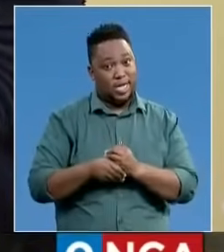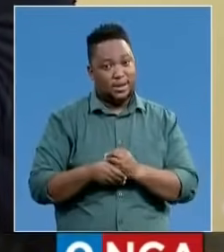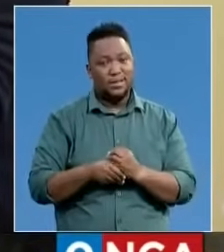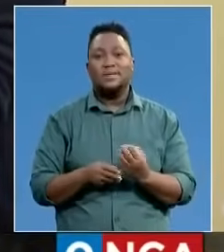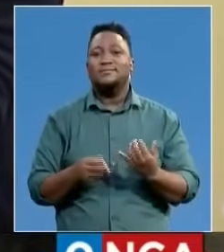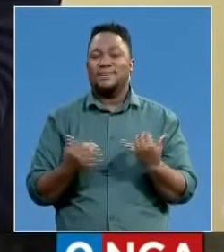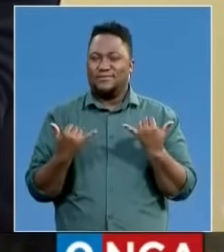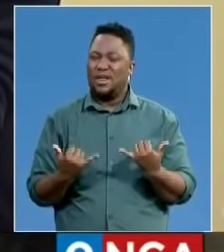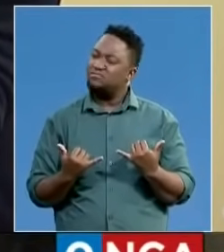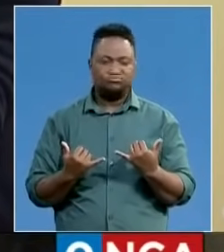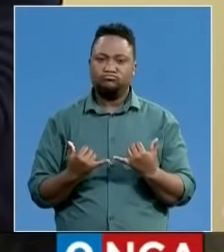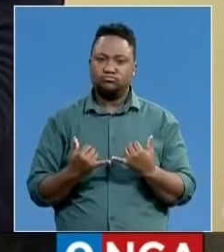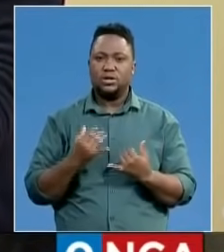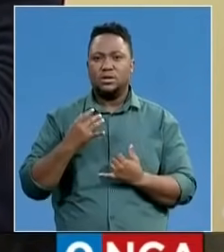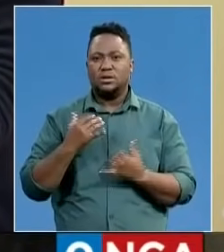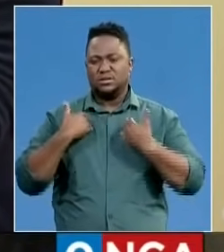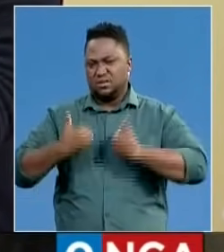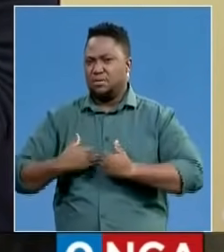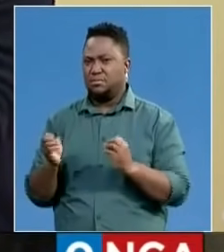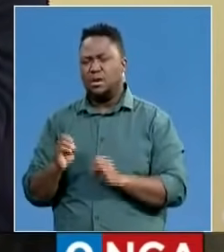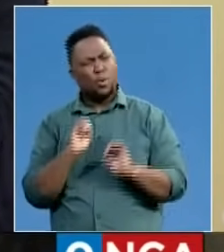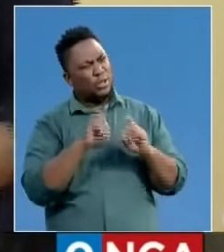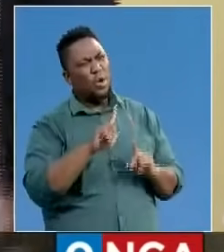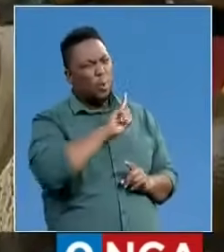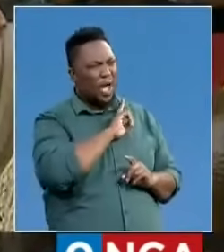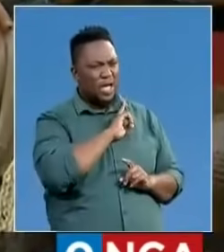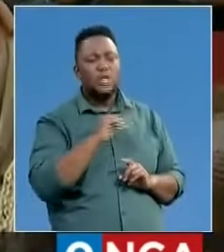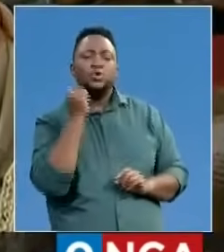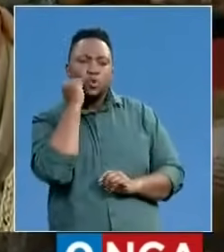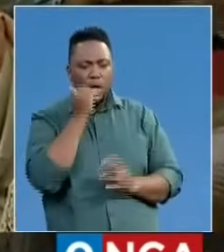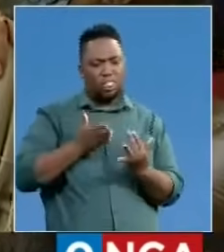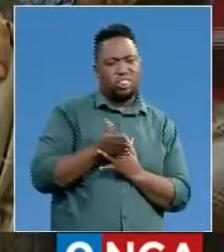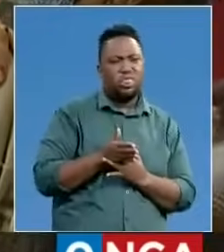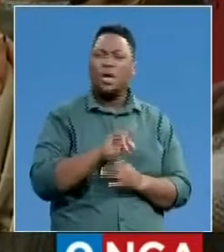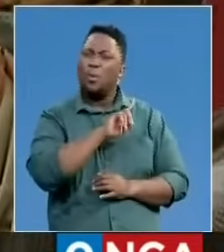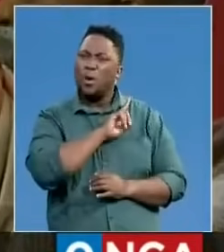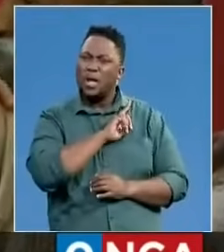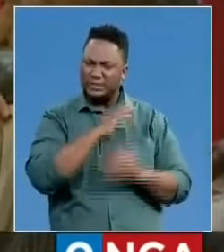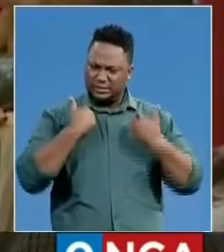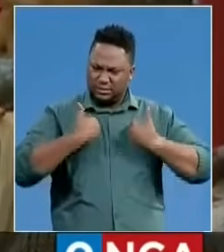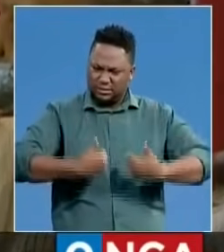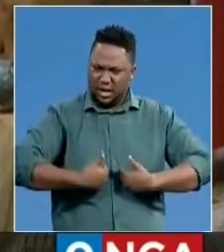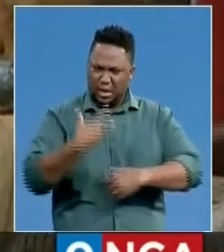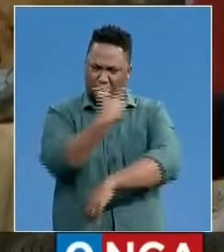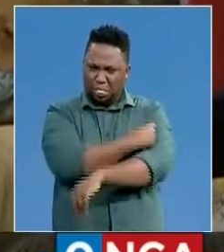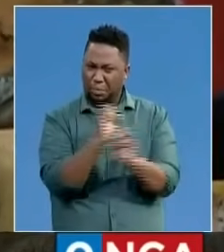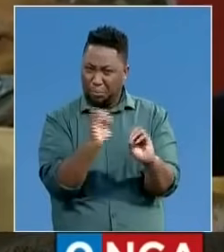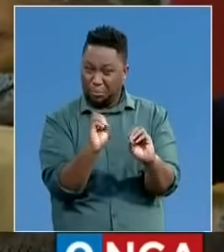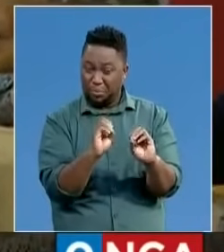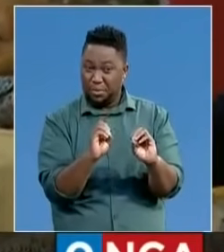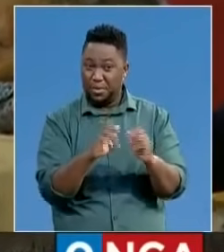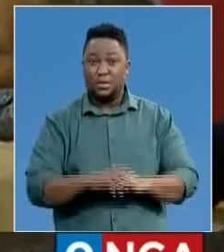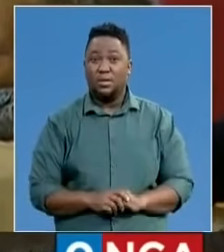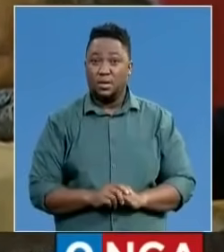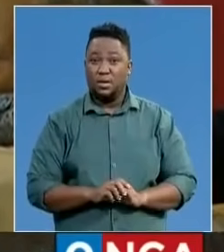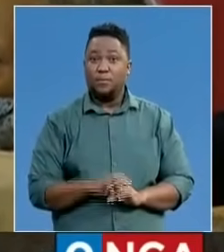we've done not Sundays. Why don't we do Sundays, Doctor? Apologies for cutting you off. Why don't we get people vaccinated on Sundays, especially